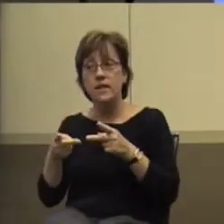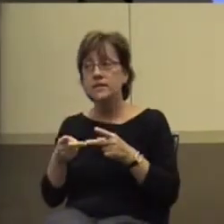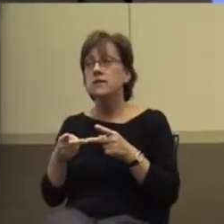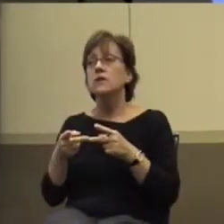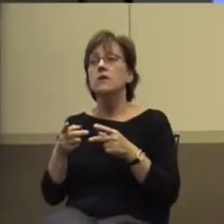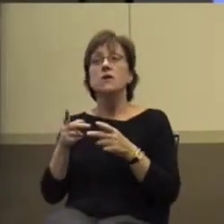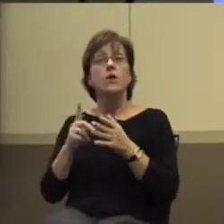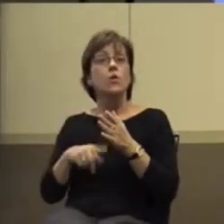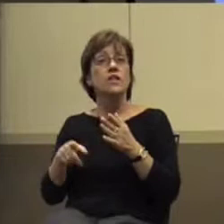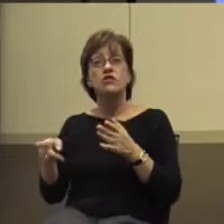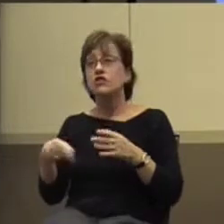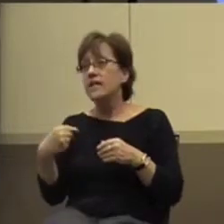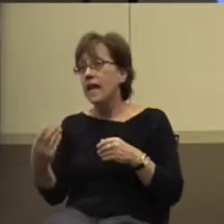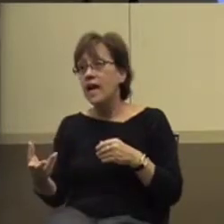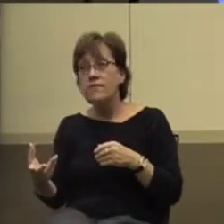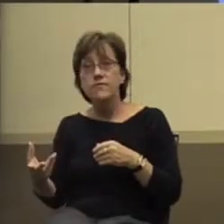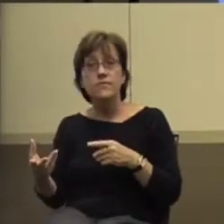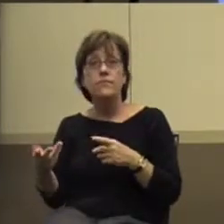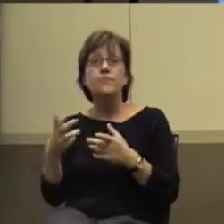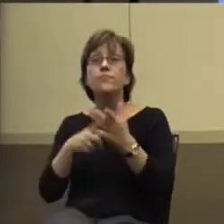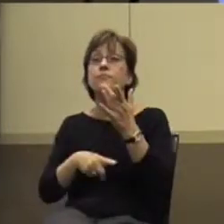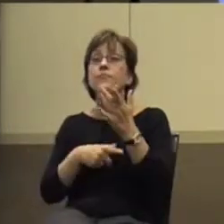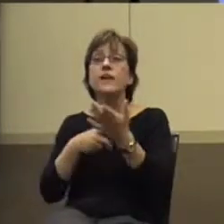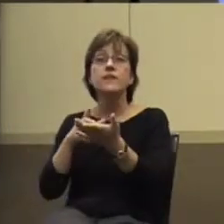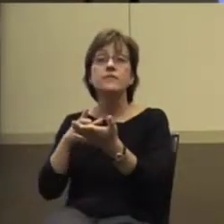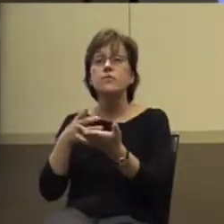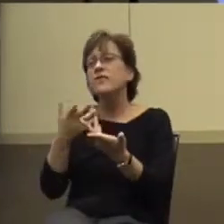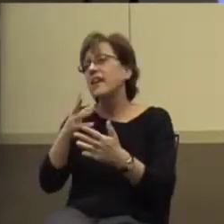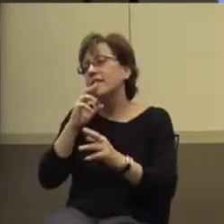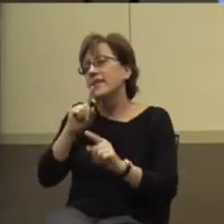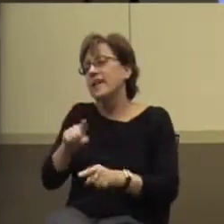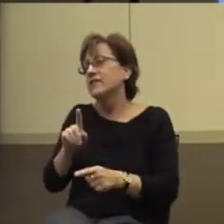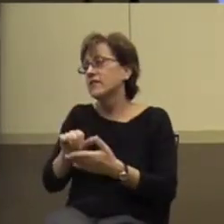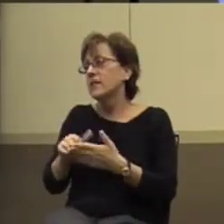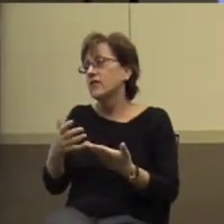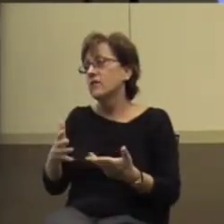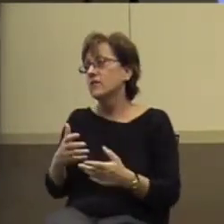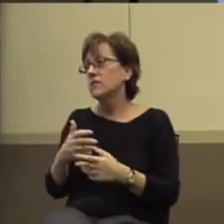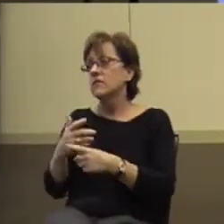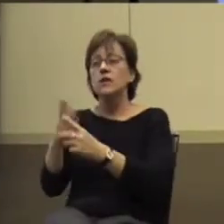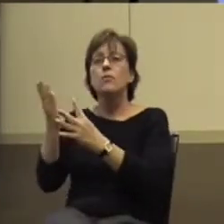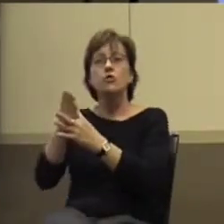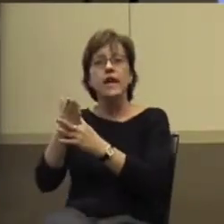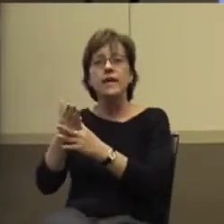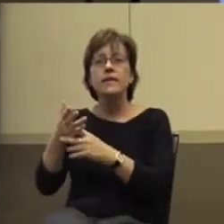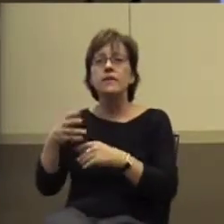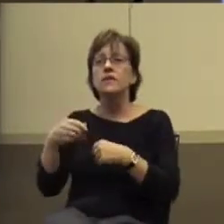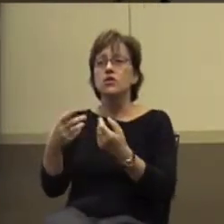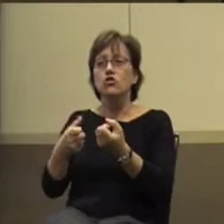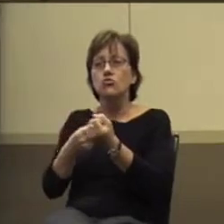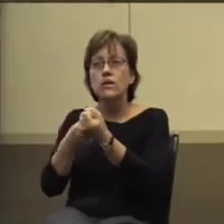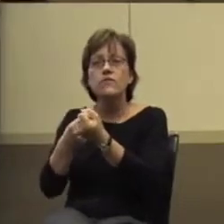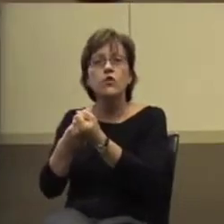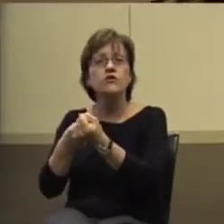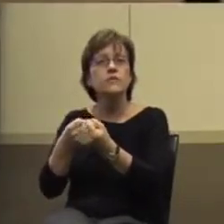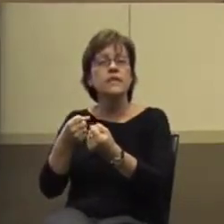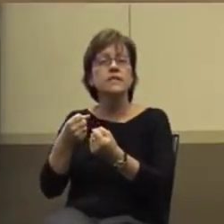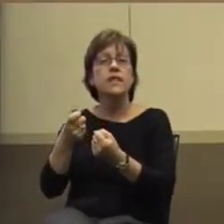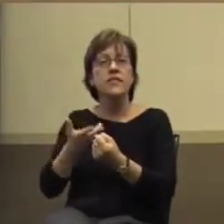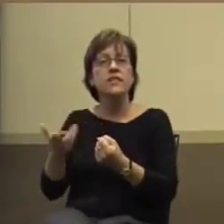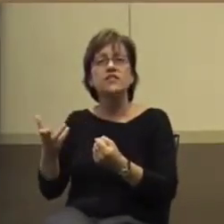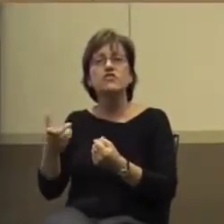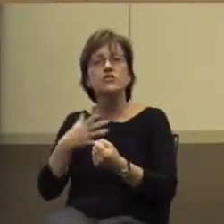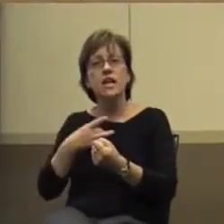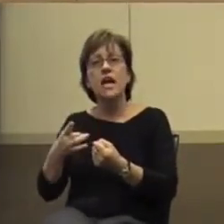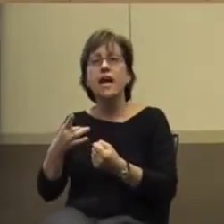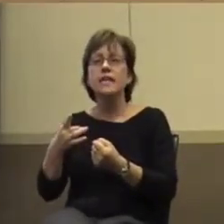what does she get? We kind of answered this one too. Breaks, her reinforcers, right? The things she likes